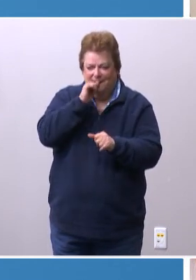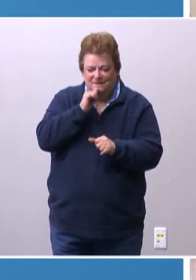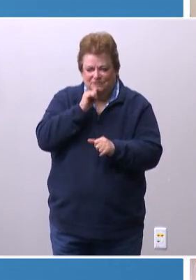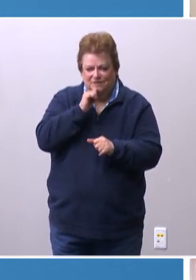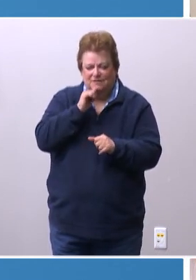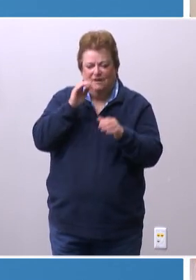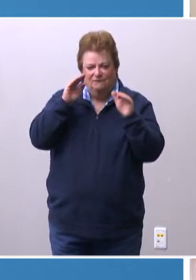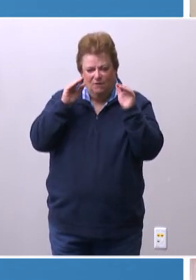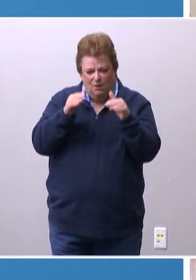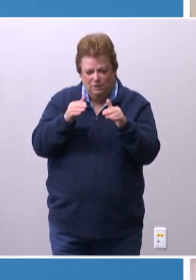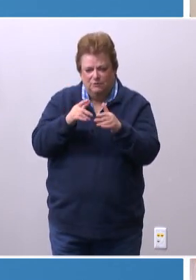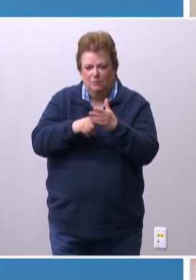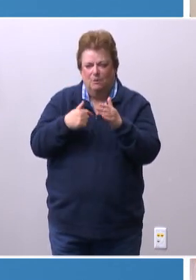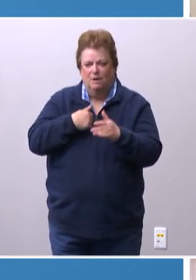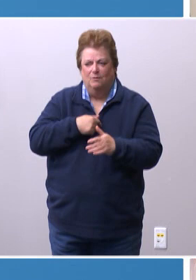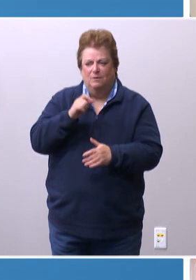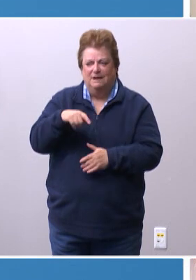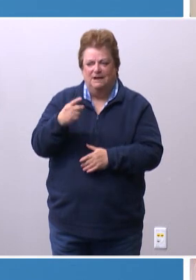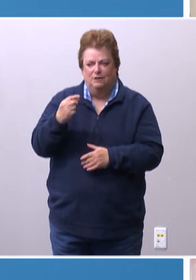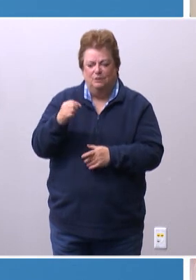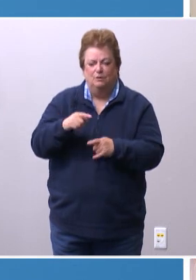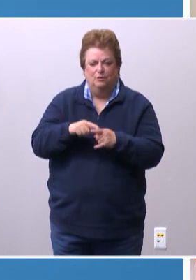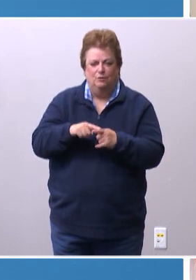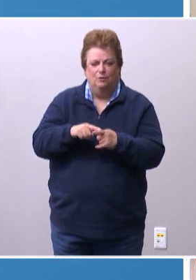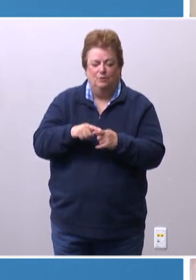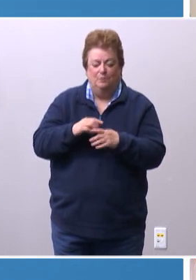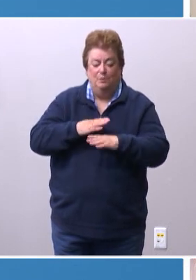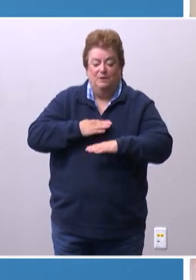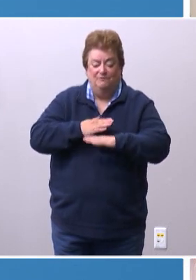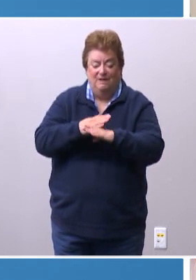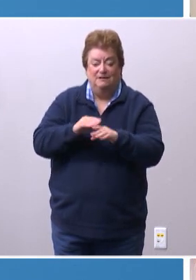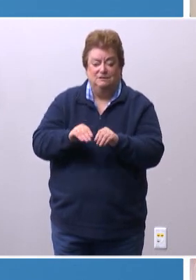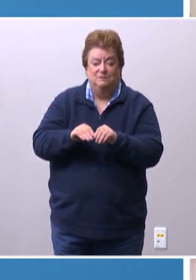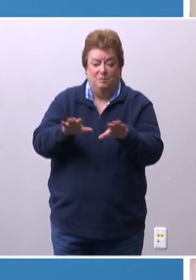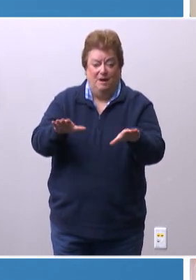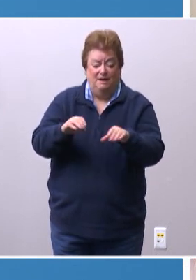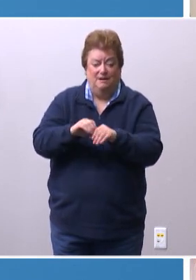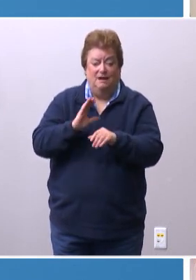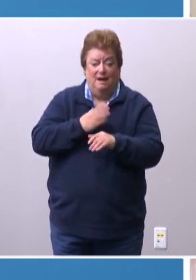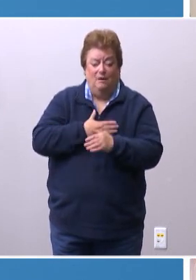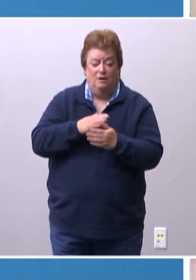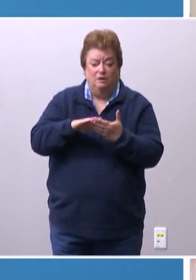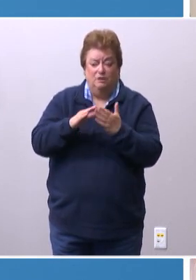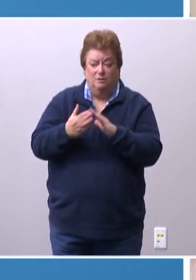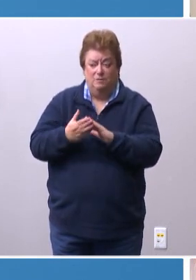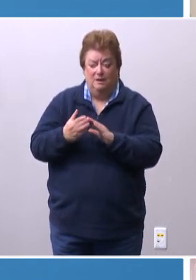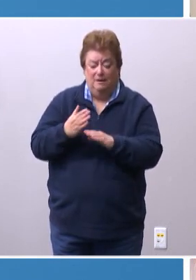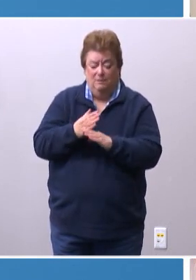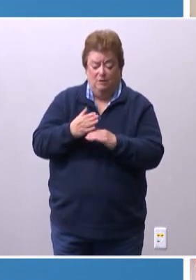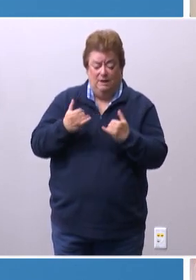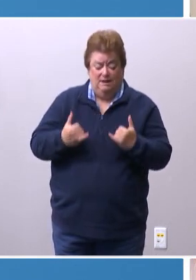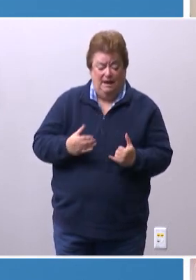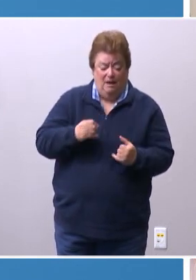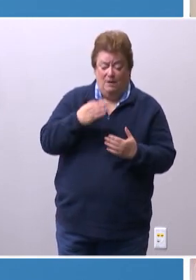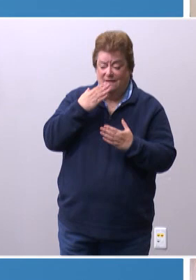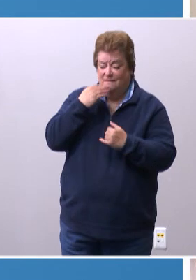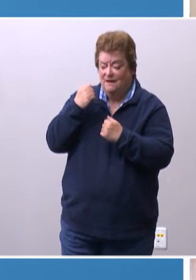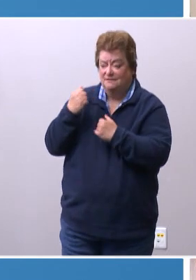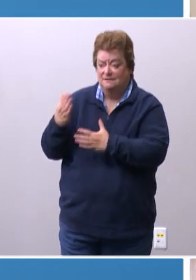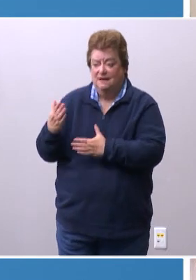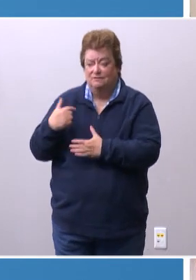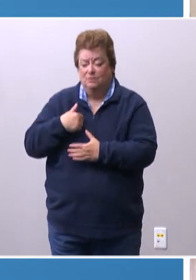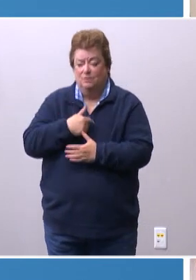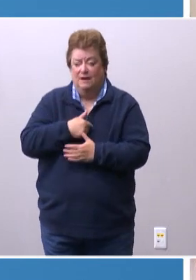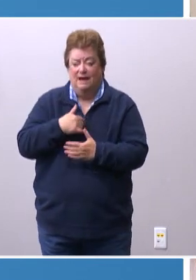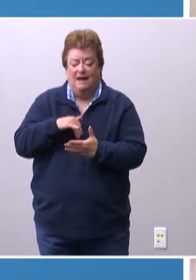do to further decrease the risk of COVID-19 in our community. Between now and Thanksgiving, we have the collective